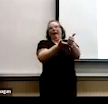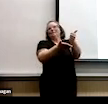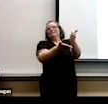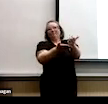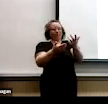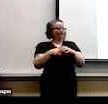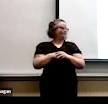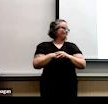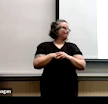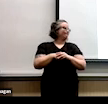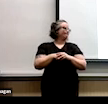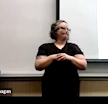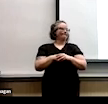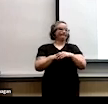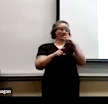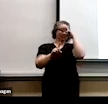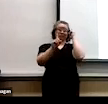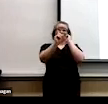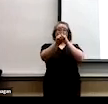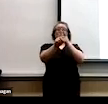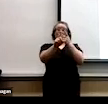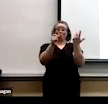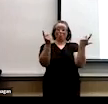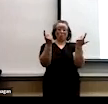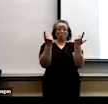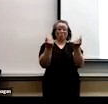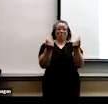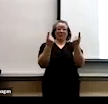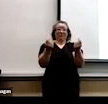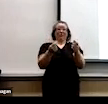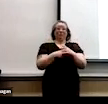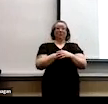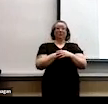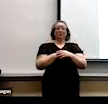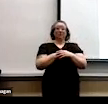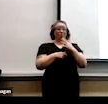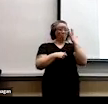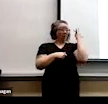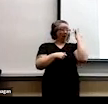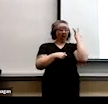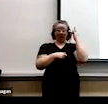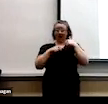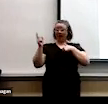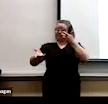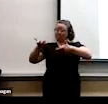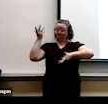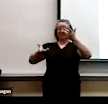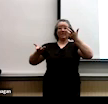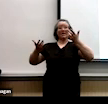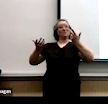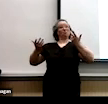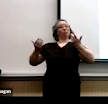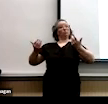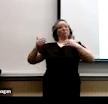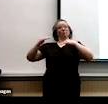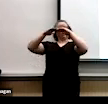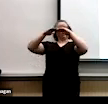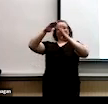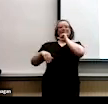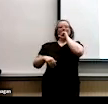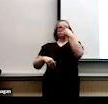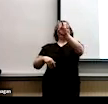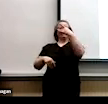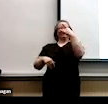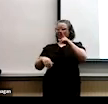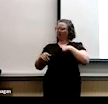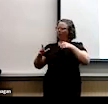So why do we do this again? Things are going so well in my pediatric bubble. Why would I want to transition at all? There's a lot of